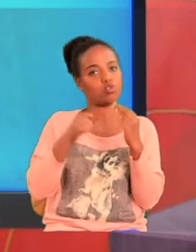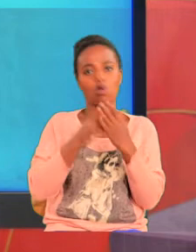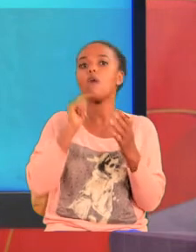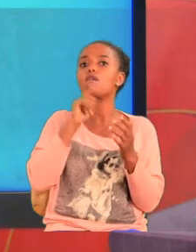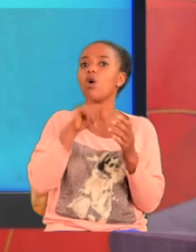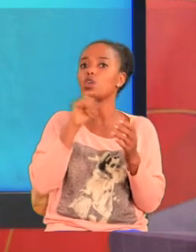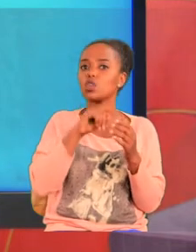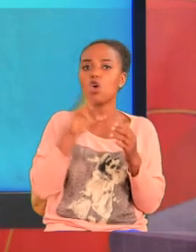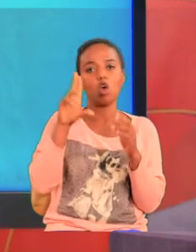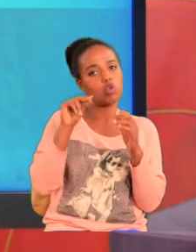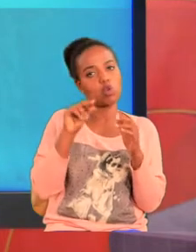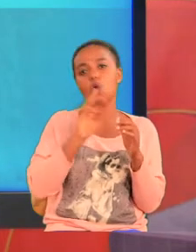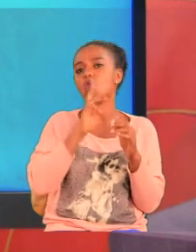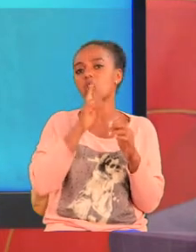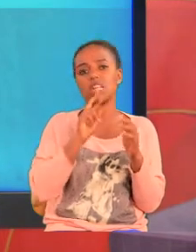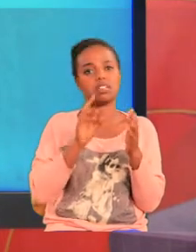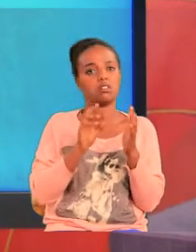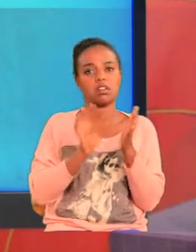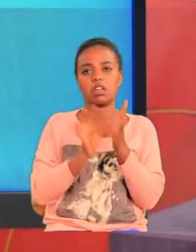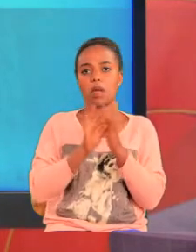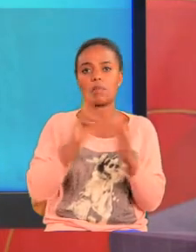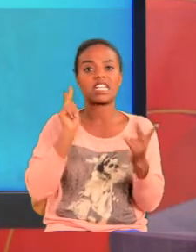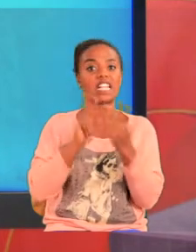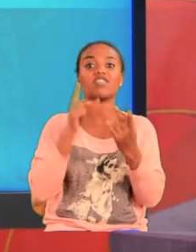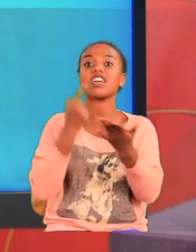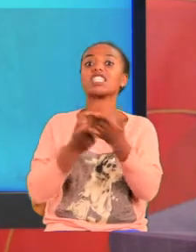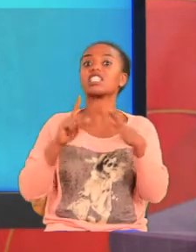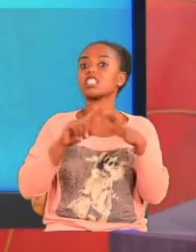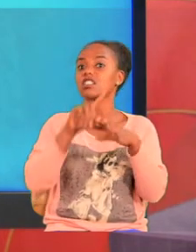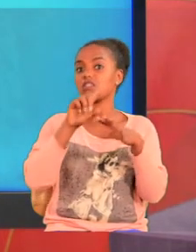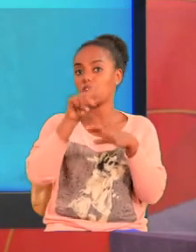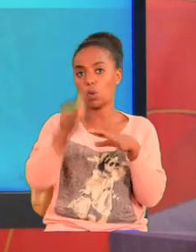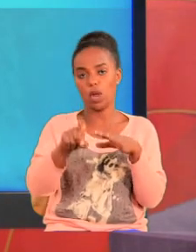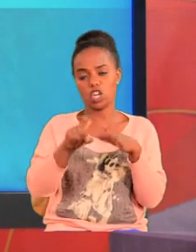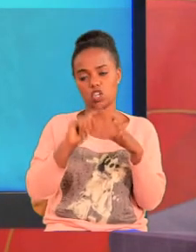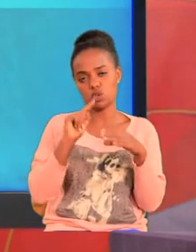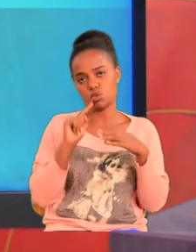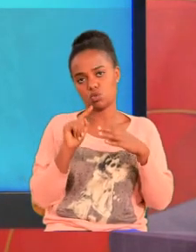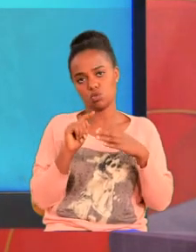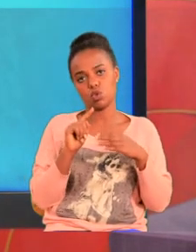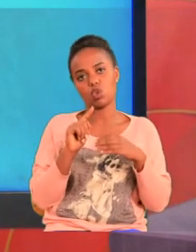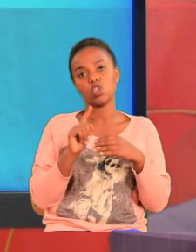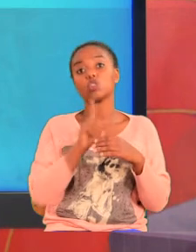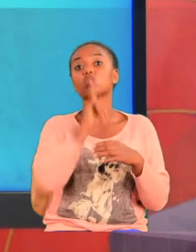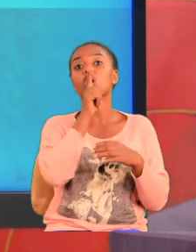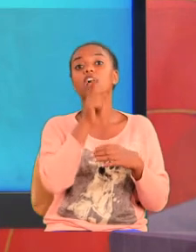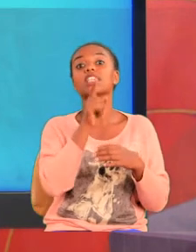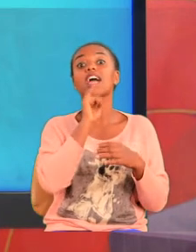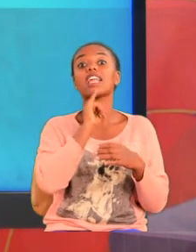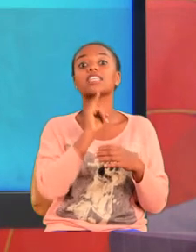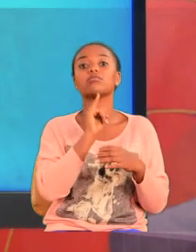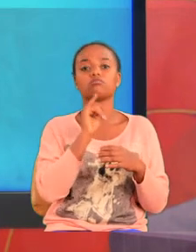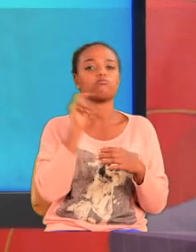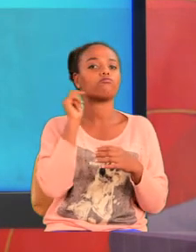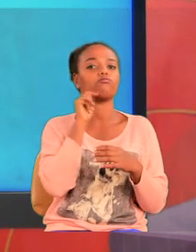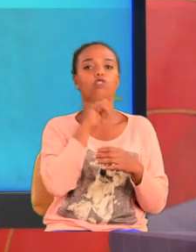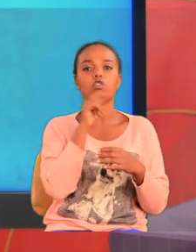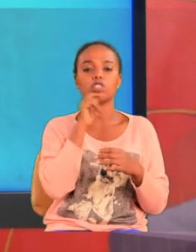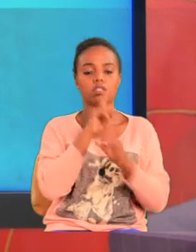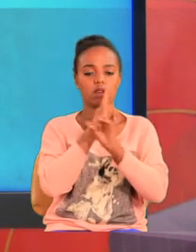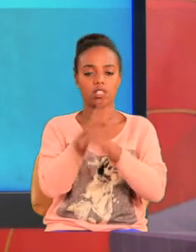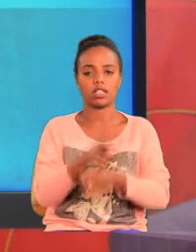because there is no real number satisfying this equation. So the answer is this false. There is no real